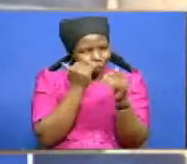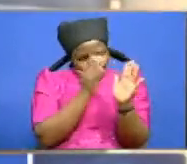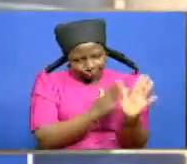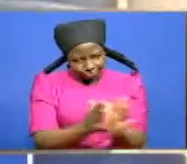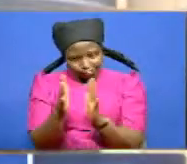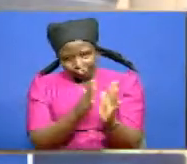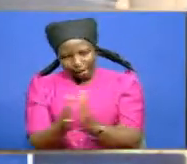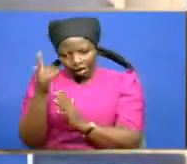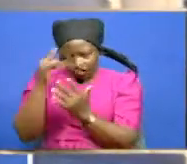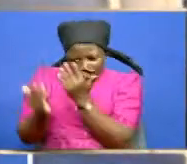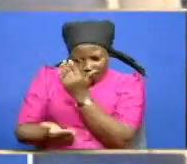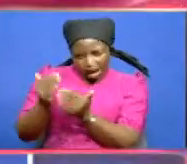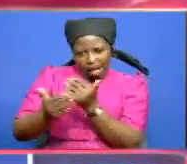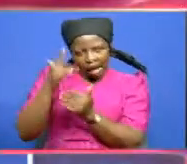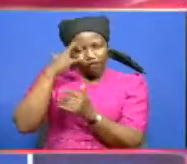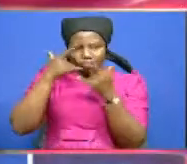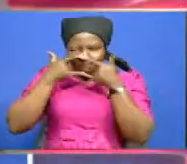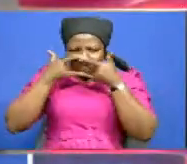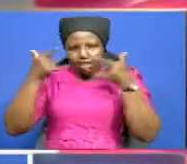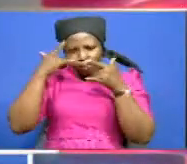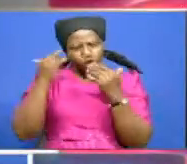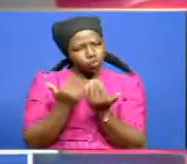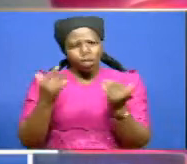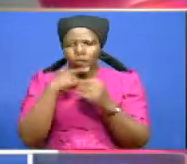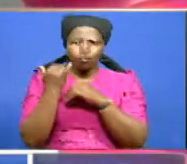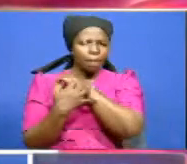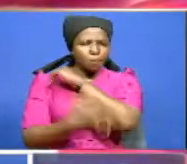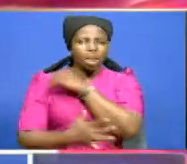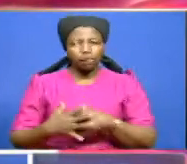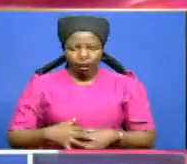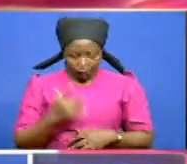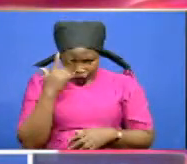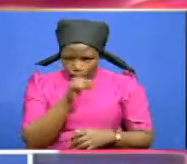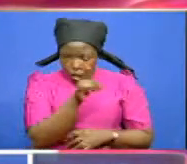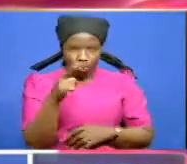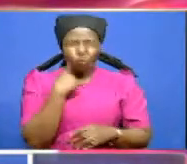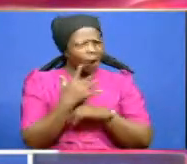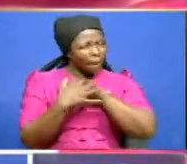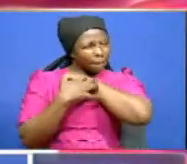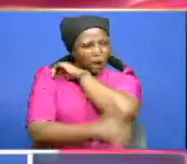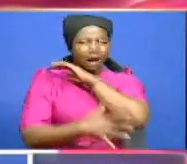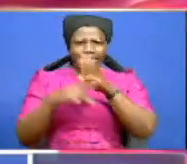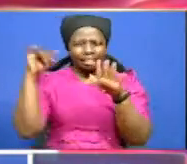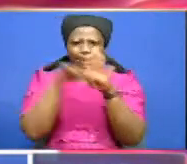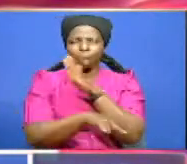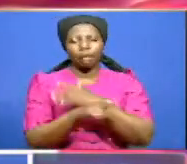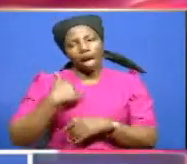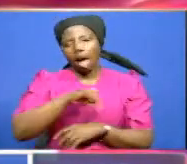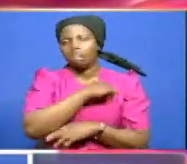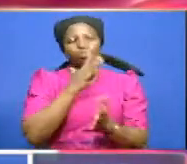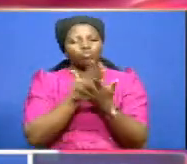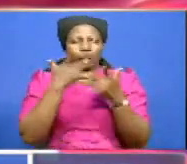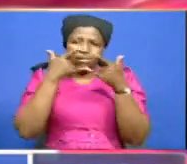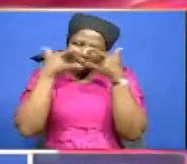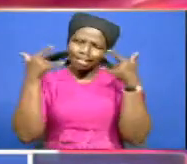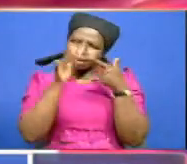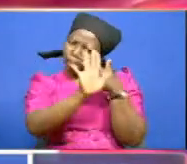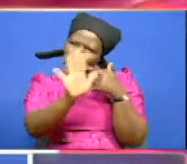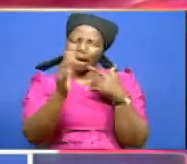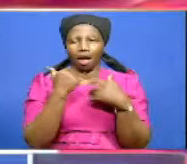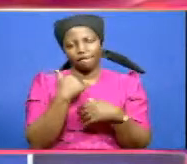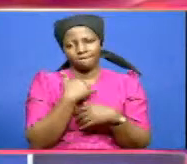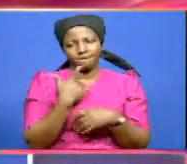for masks for the needy students. For those who are absolutely poor, we have got masks for them. We are going